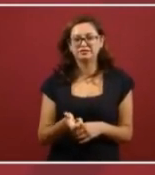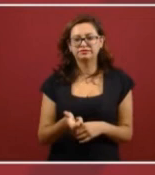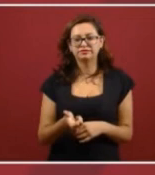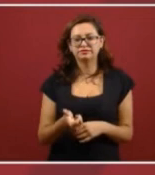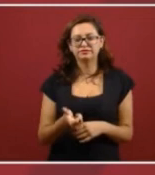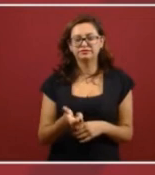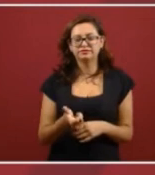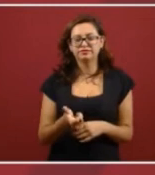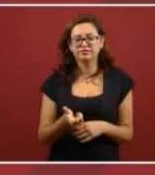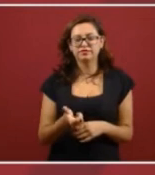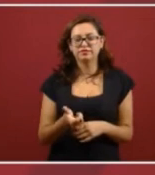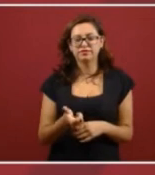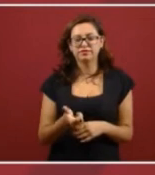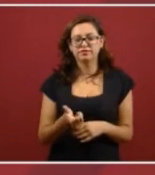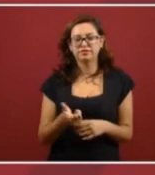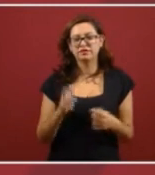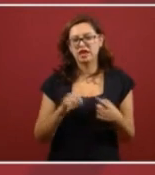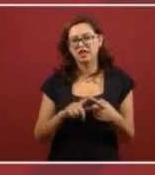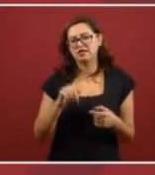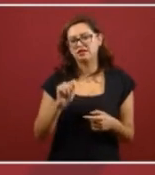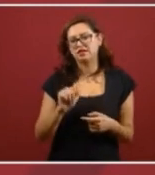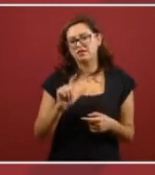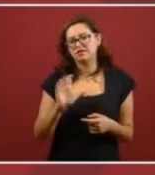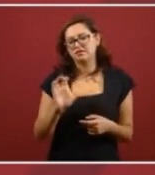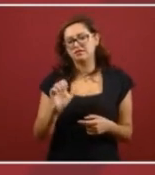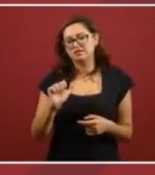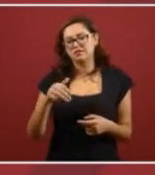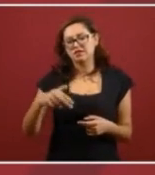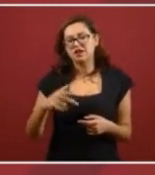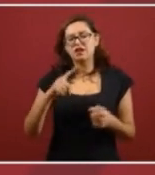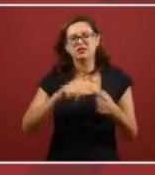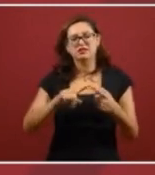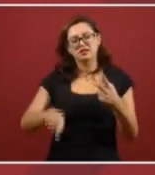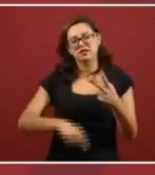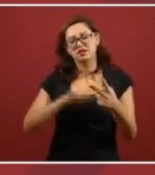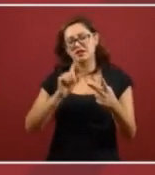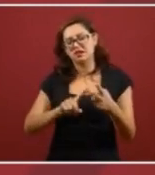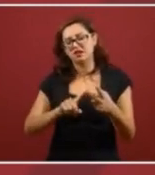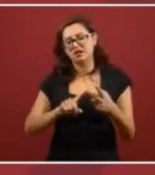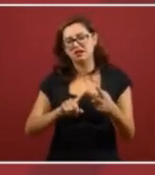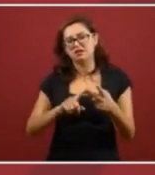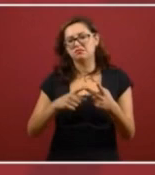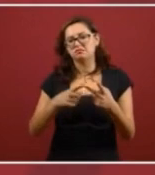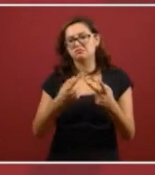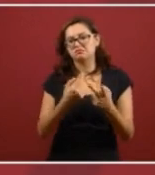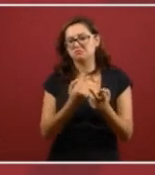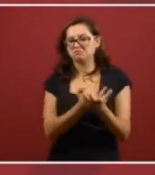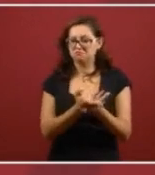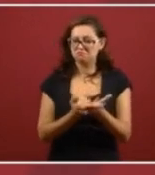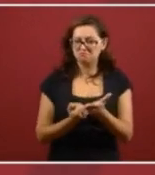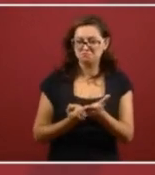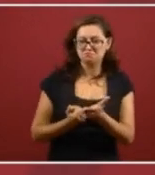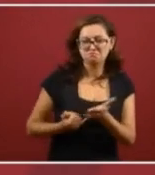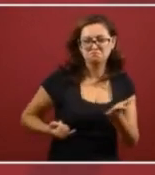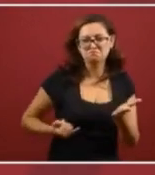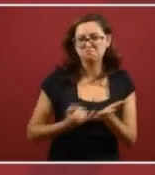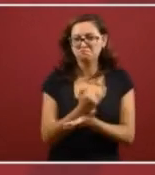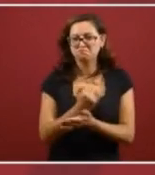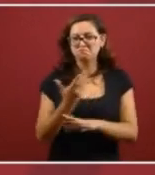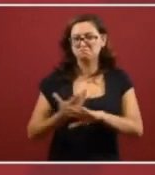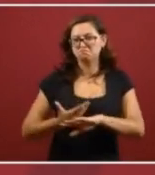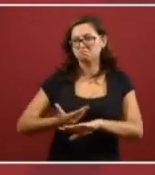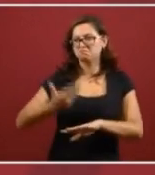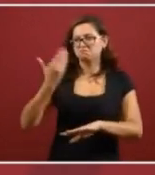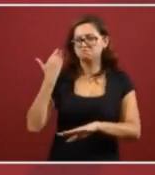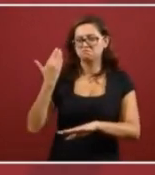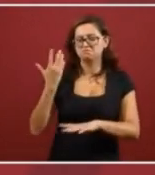tratado with, relating to the treaty decisión que habían and tomado the decision that, that de